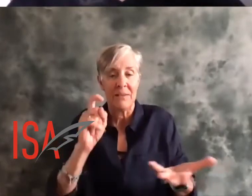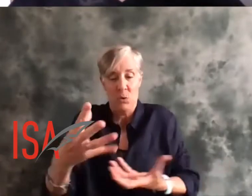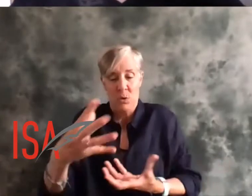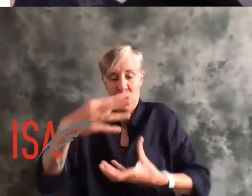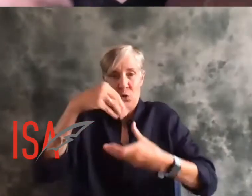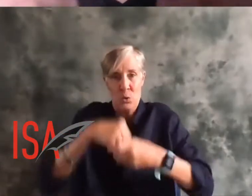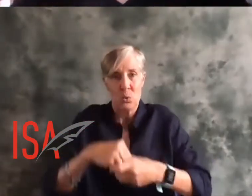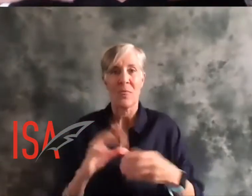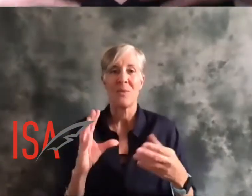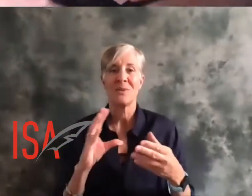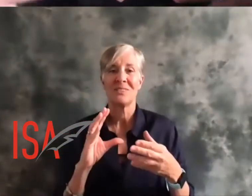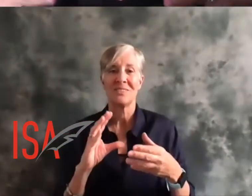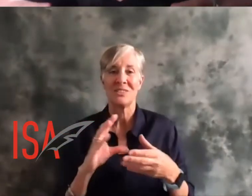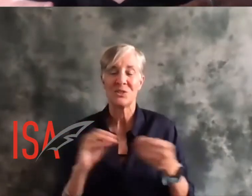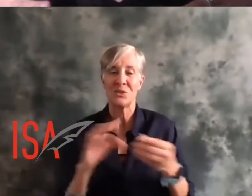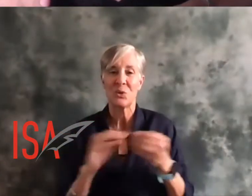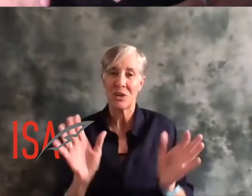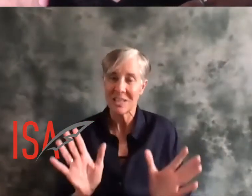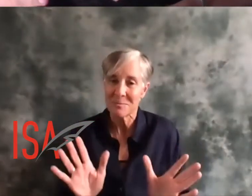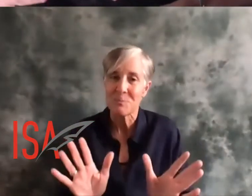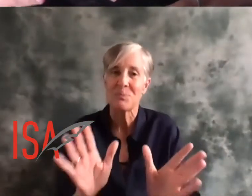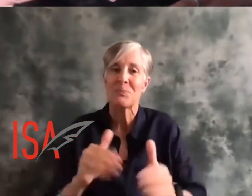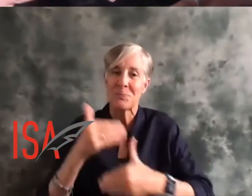incorporated and push your narrative along.